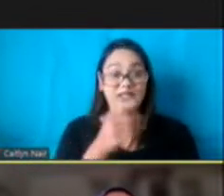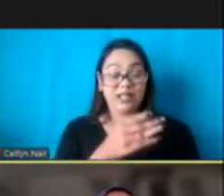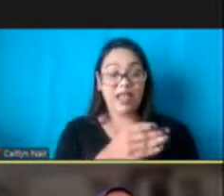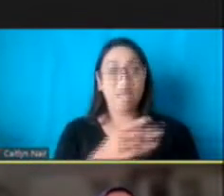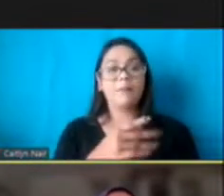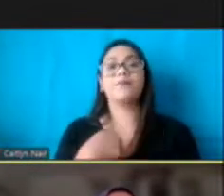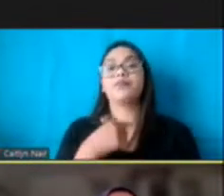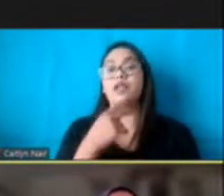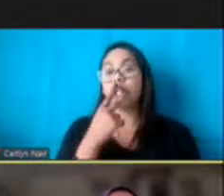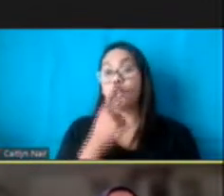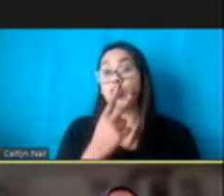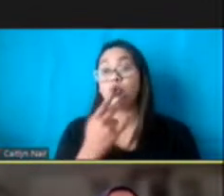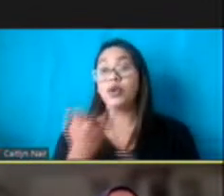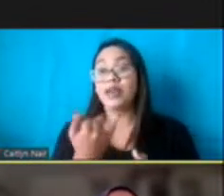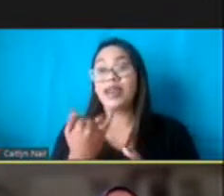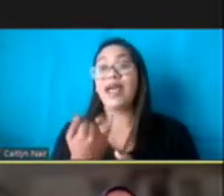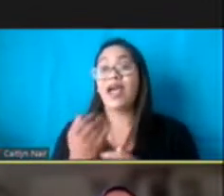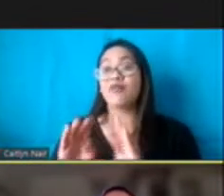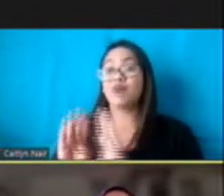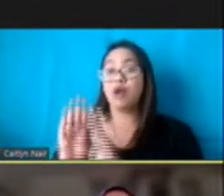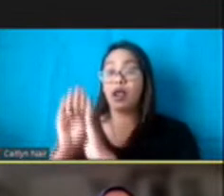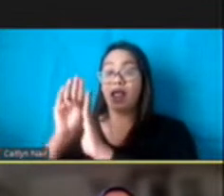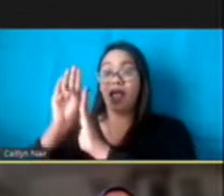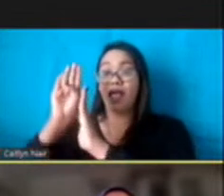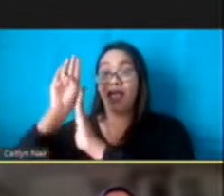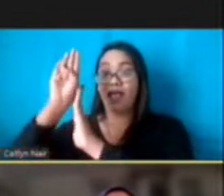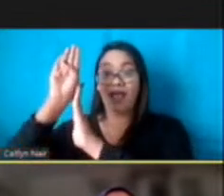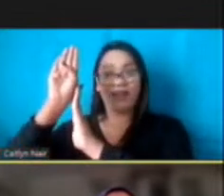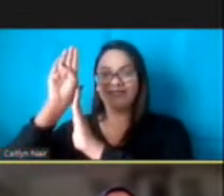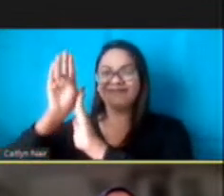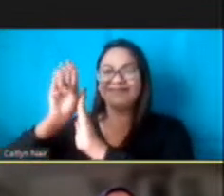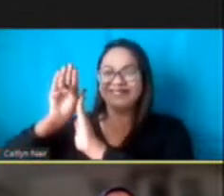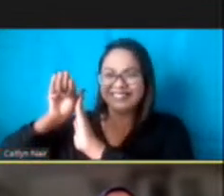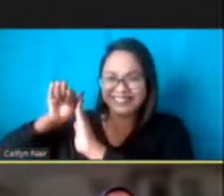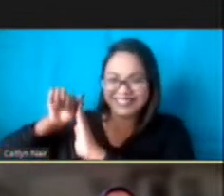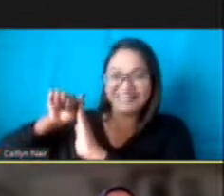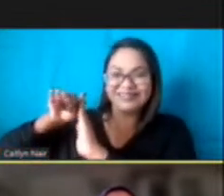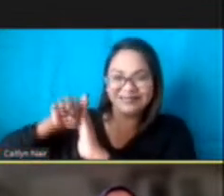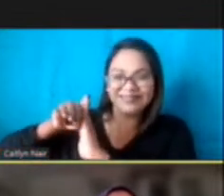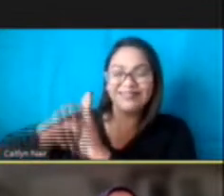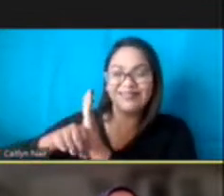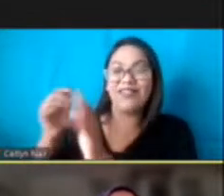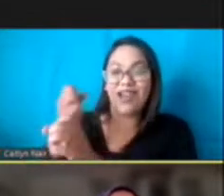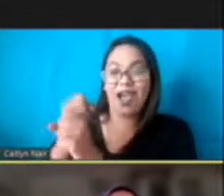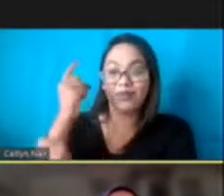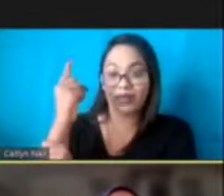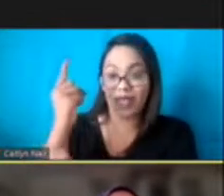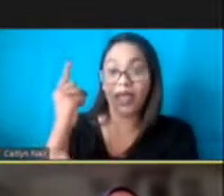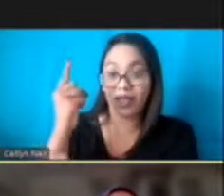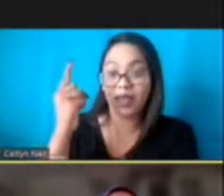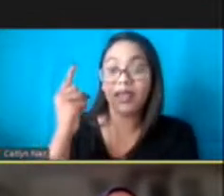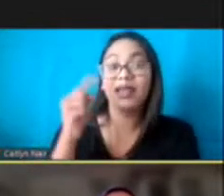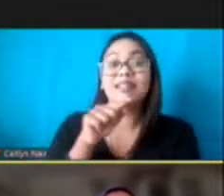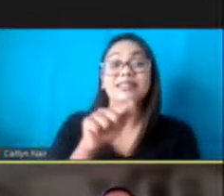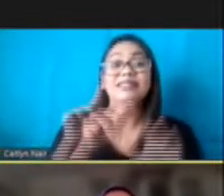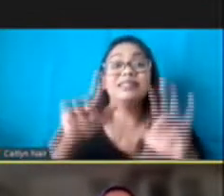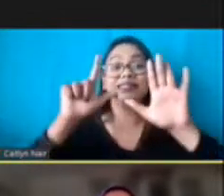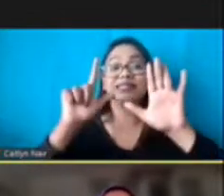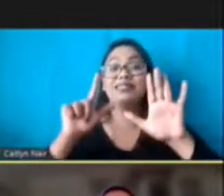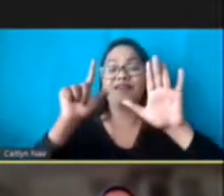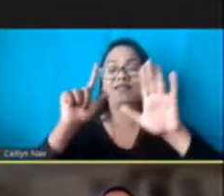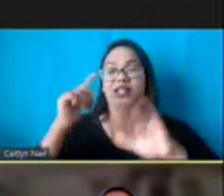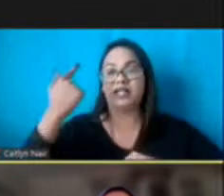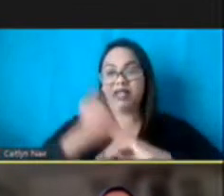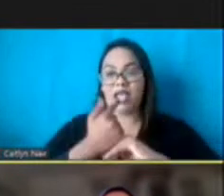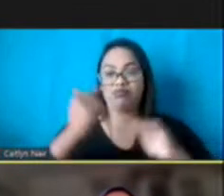does look to be some decoupling of the trends by cases, admissions, and deaths. This is a 7-day moving average in the